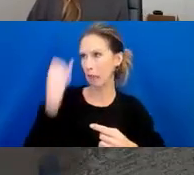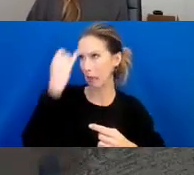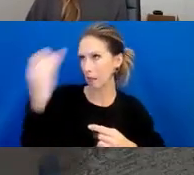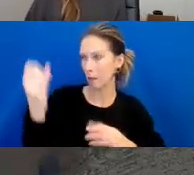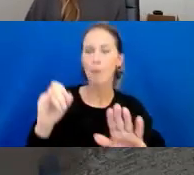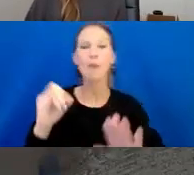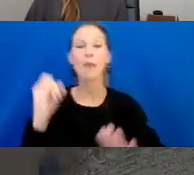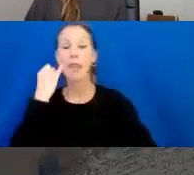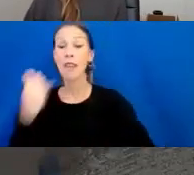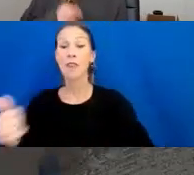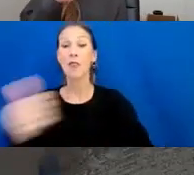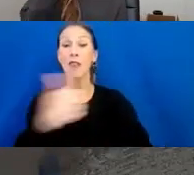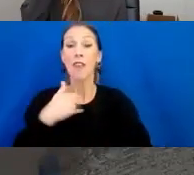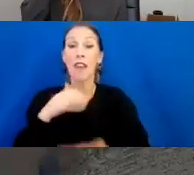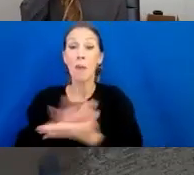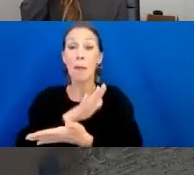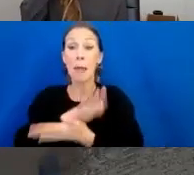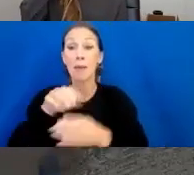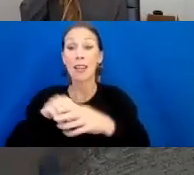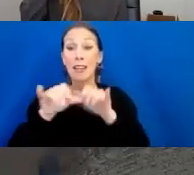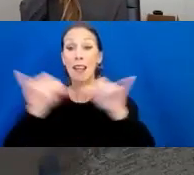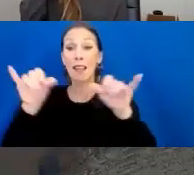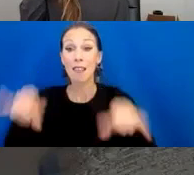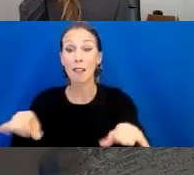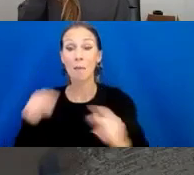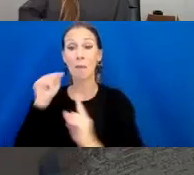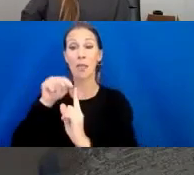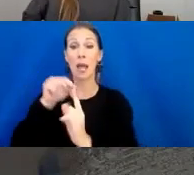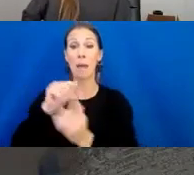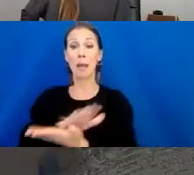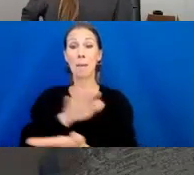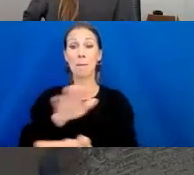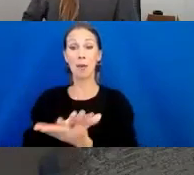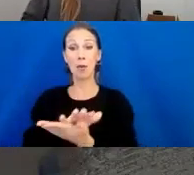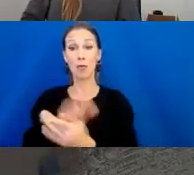which is all the paper submissions, that paper